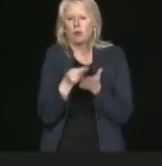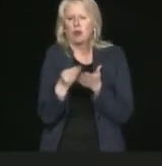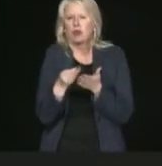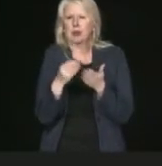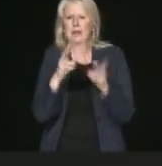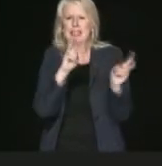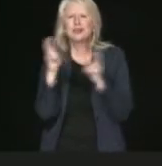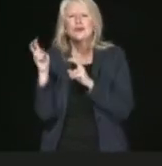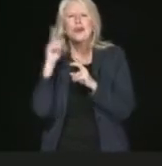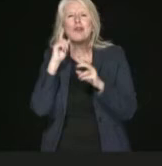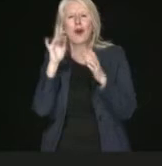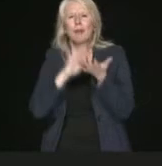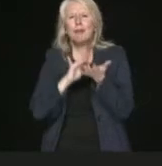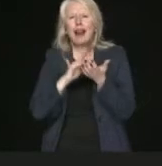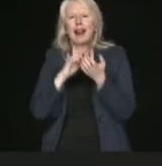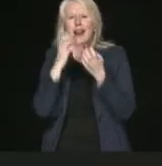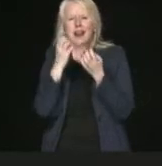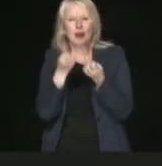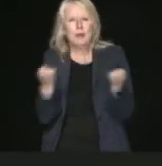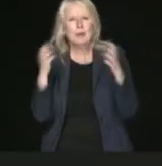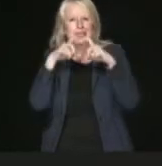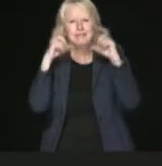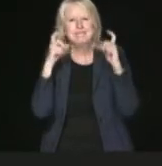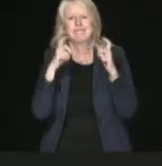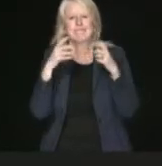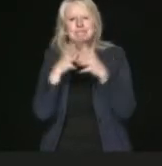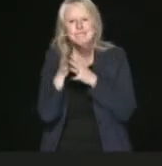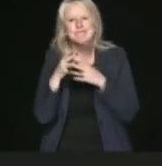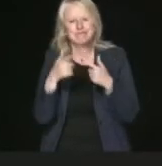could it allow you to centralize the